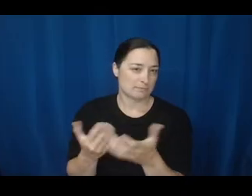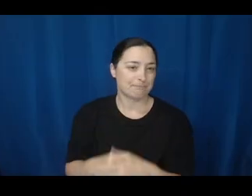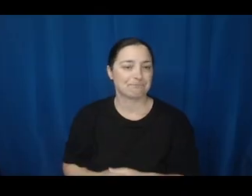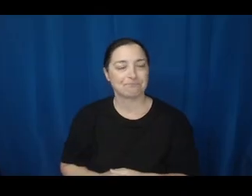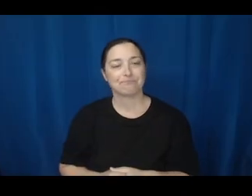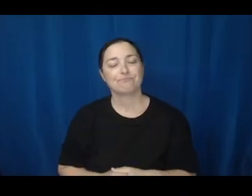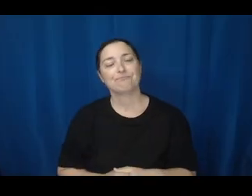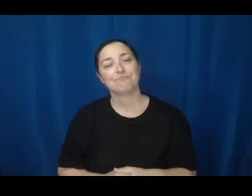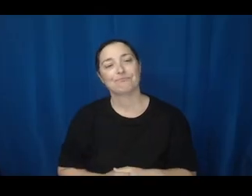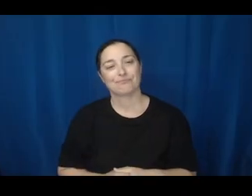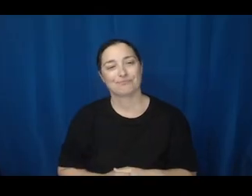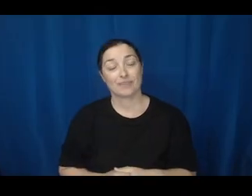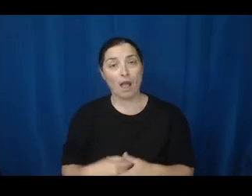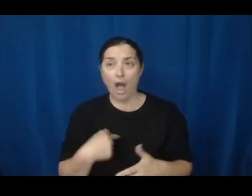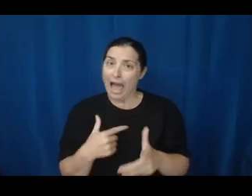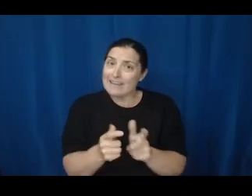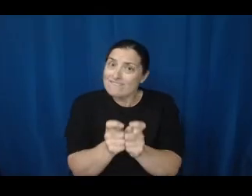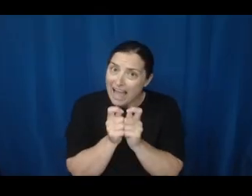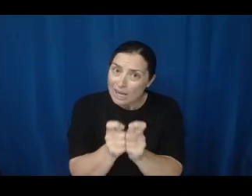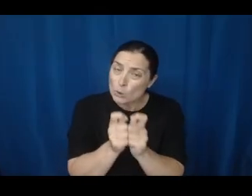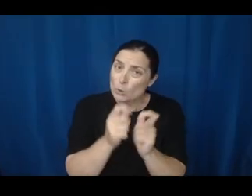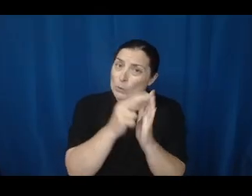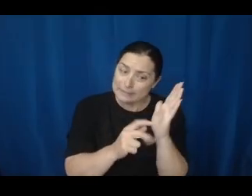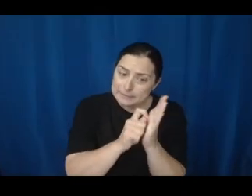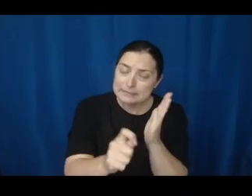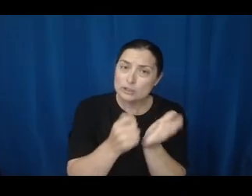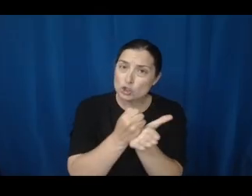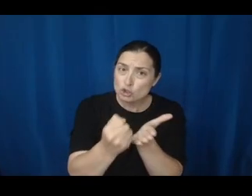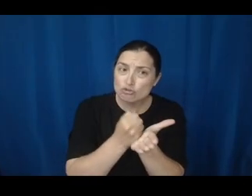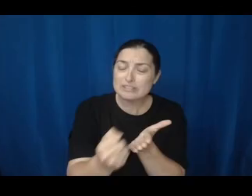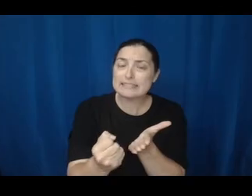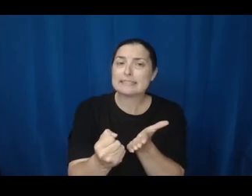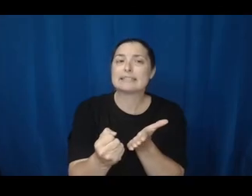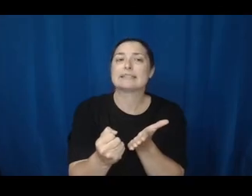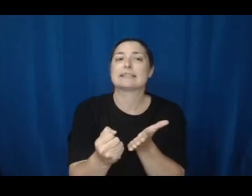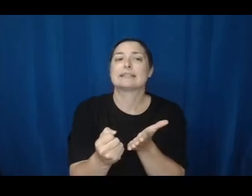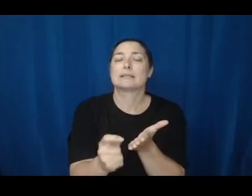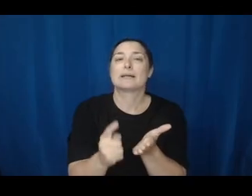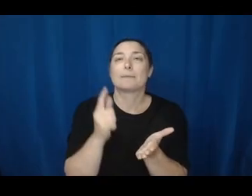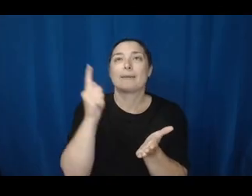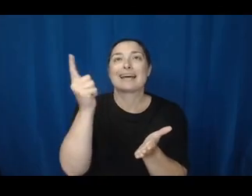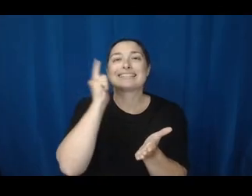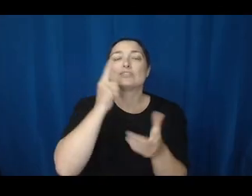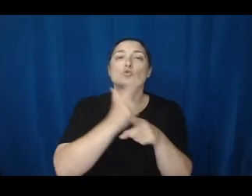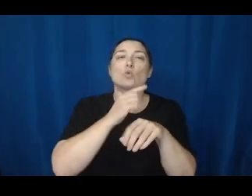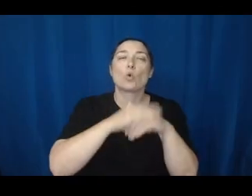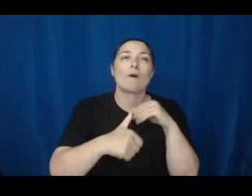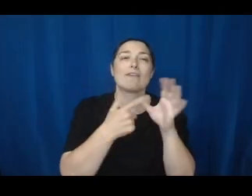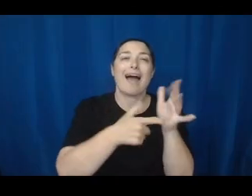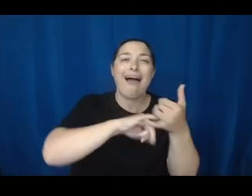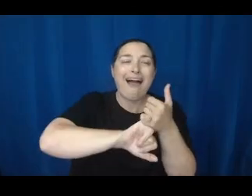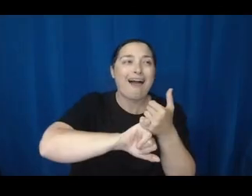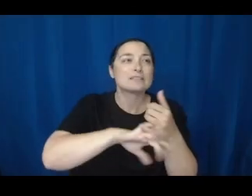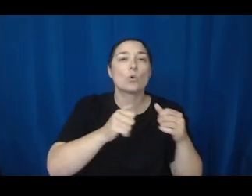obviously, I value literacy and numeracy, and when teachers talk about particularly arts or like unconventional styles of